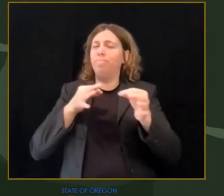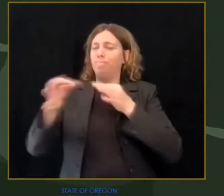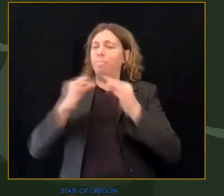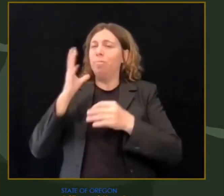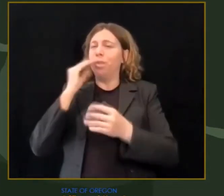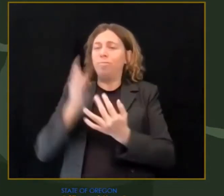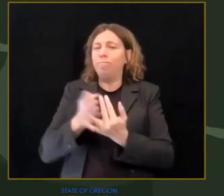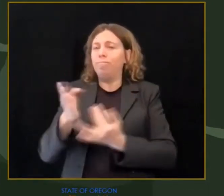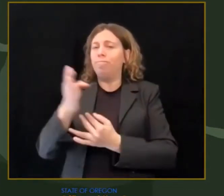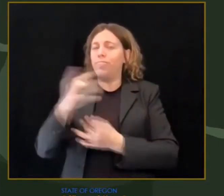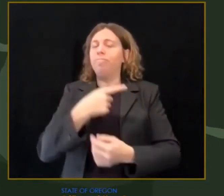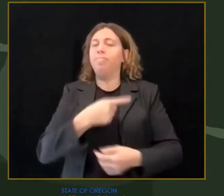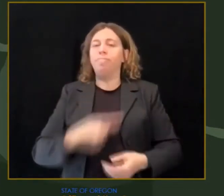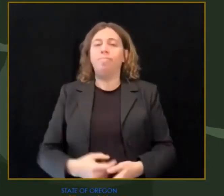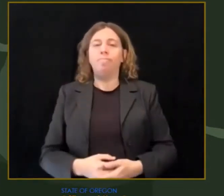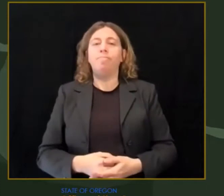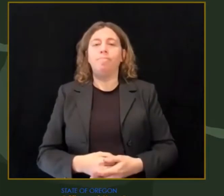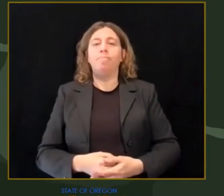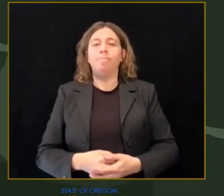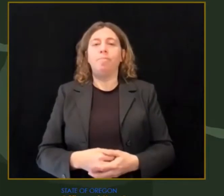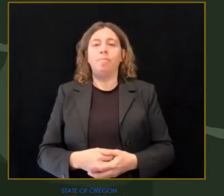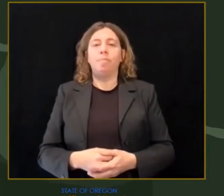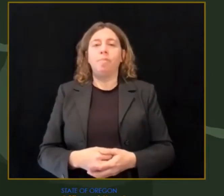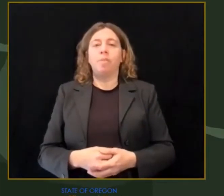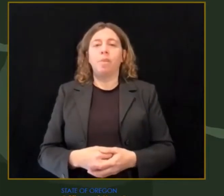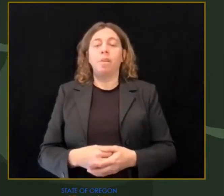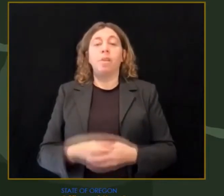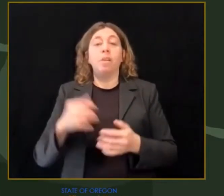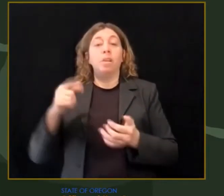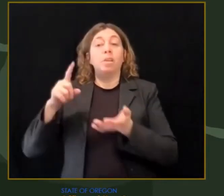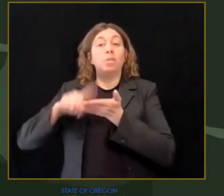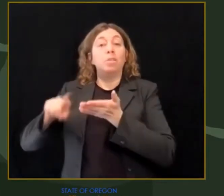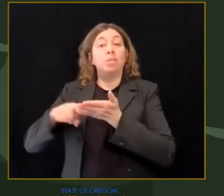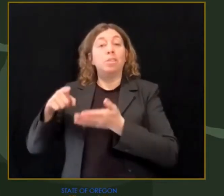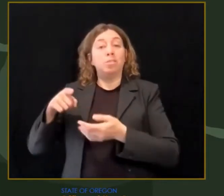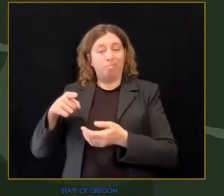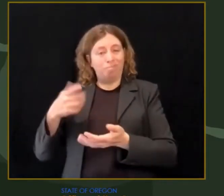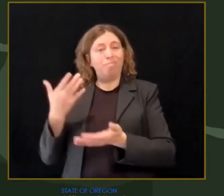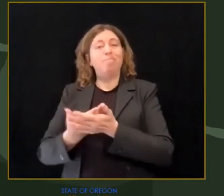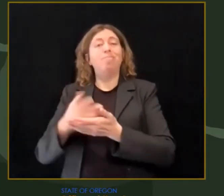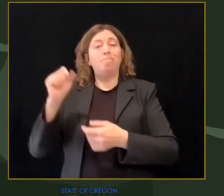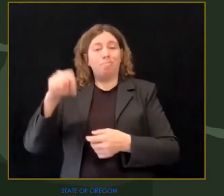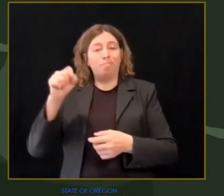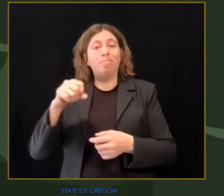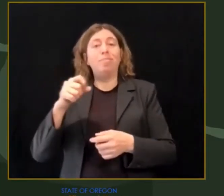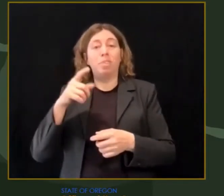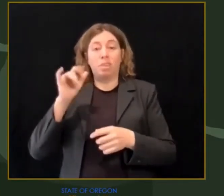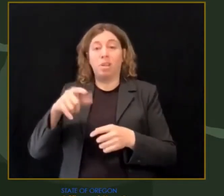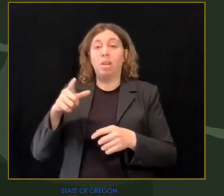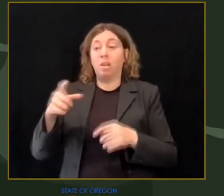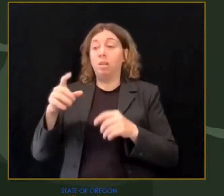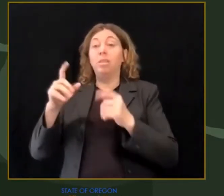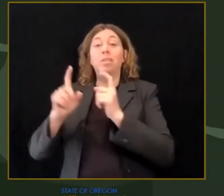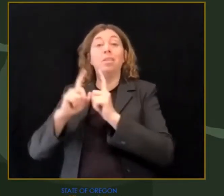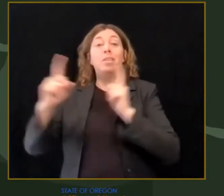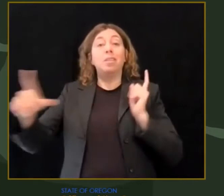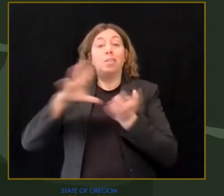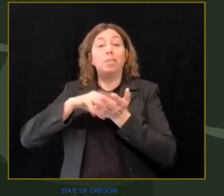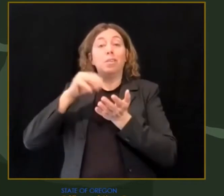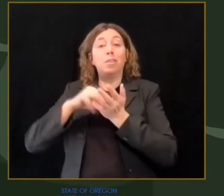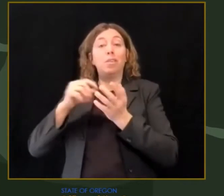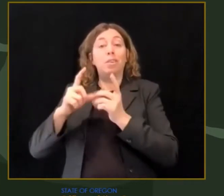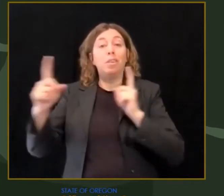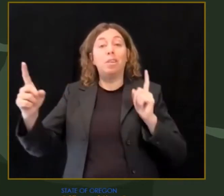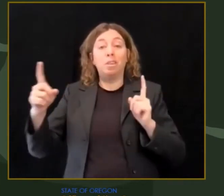McKinsey showed that if schools remain remote, the potential educational loss could be substantial. This